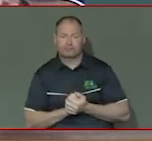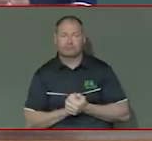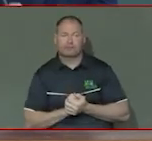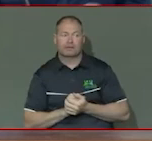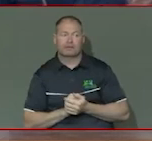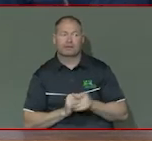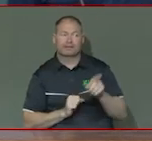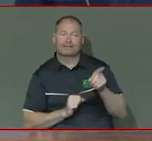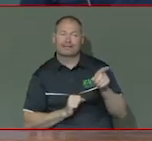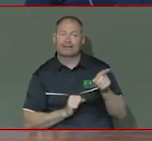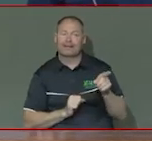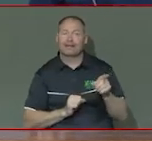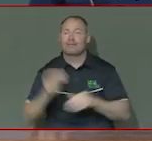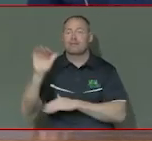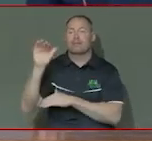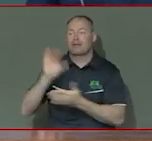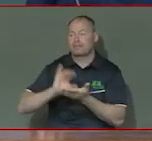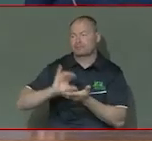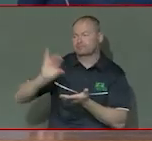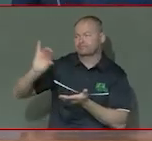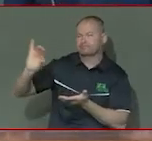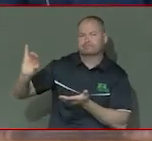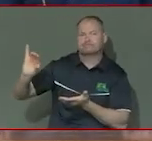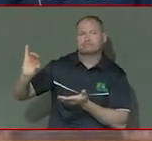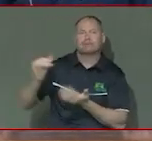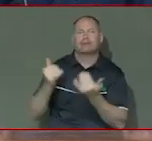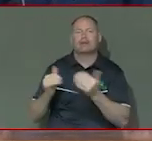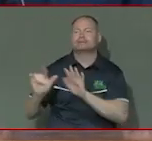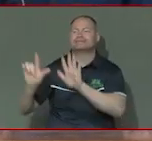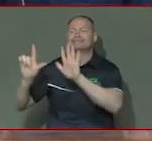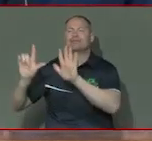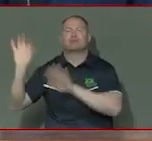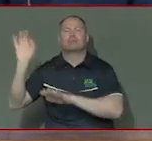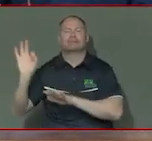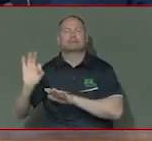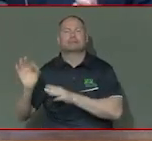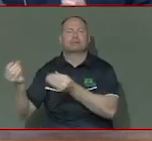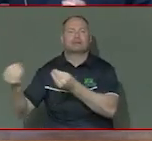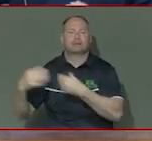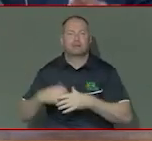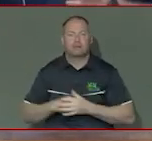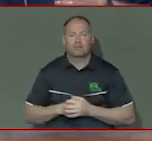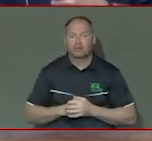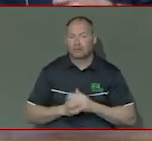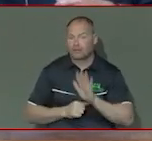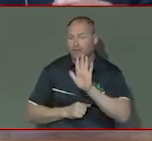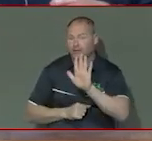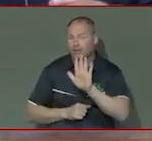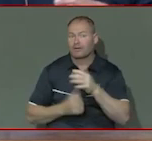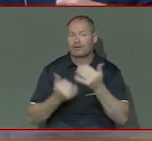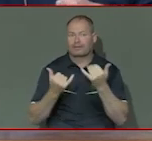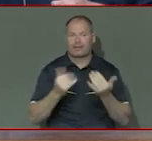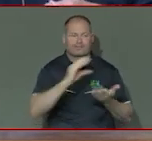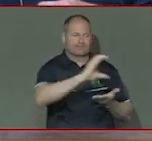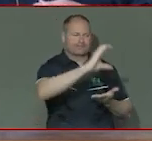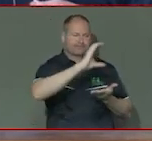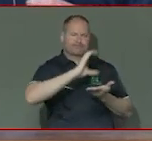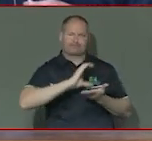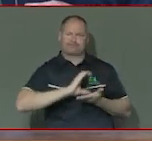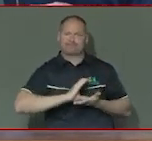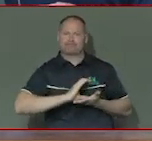that money and they invested in a bank, they would get 7%. So it would be much better for them to invest in